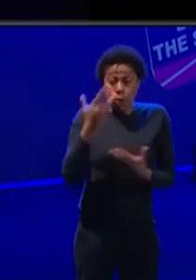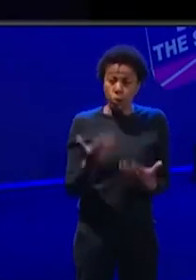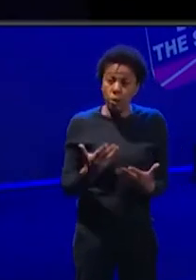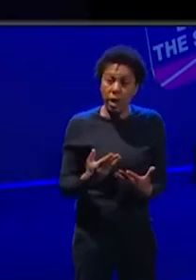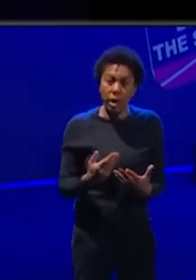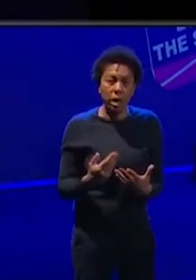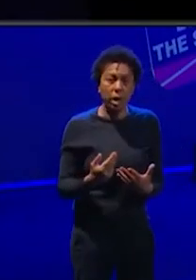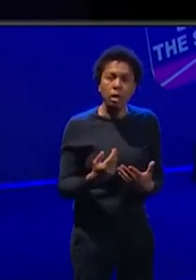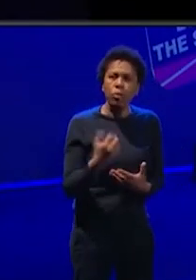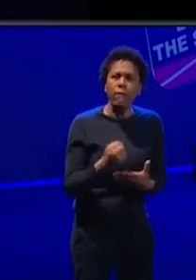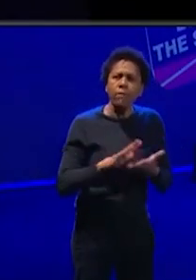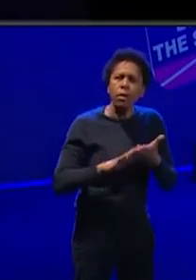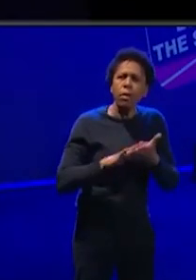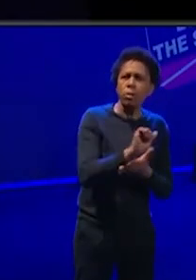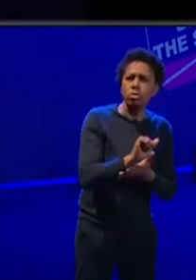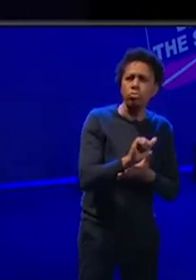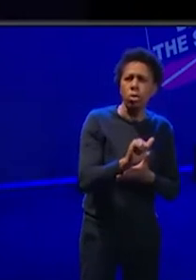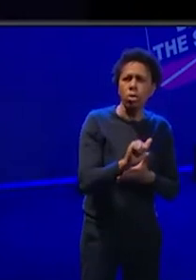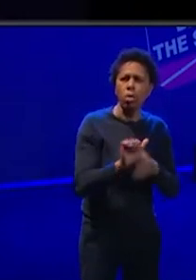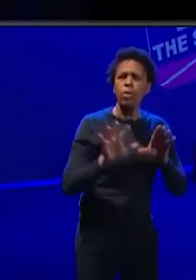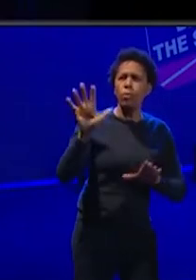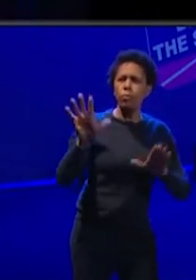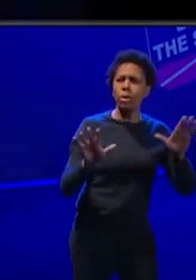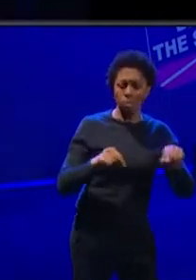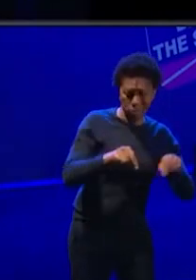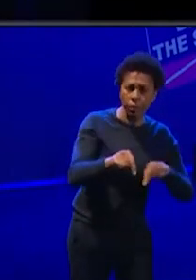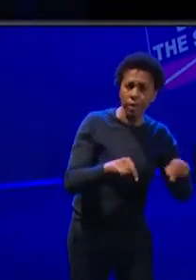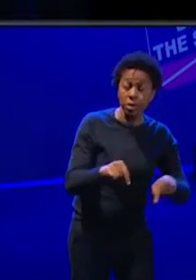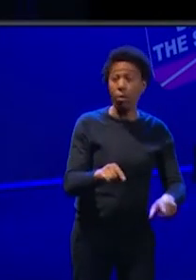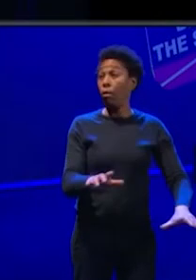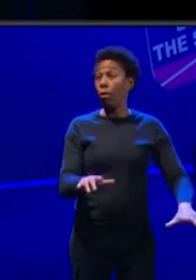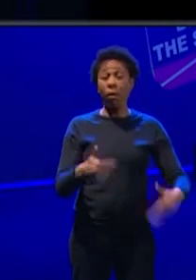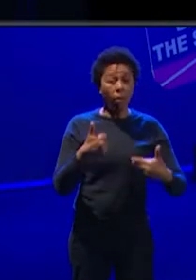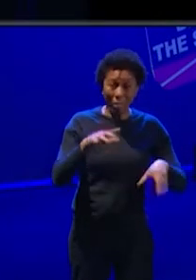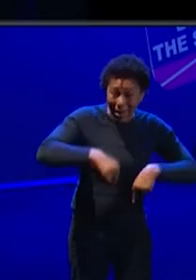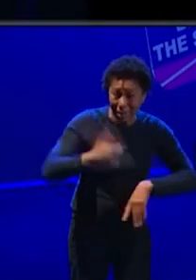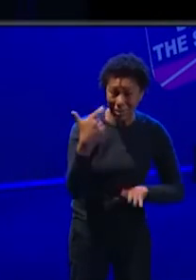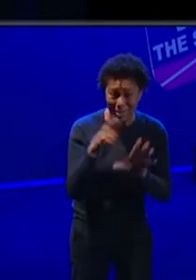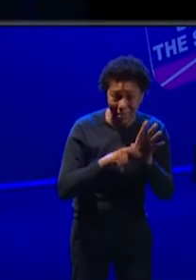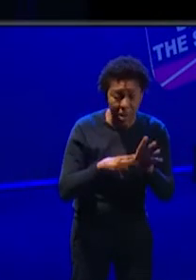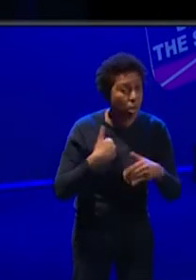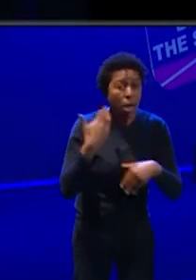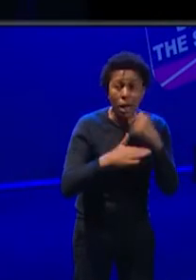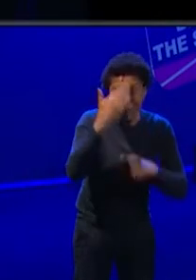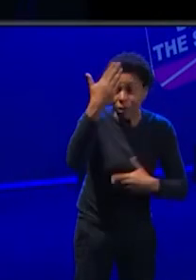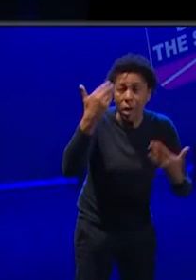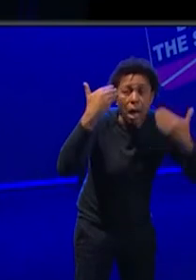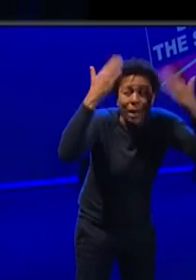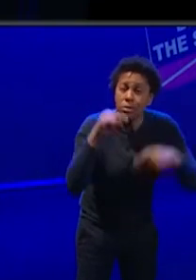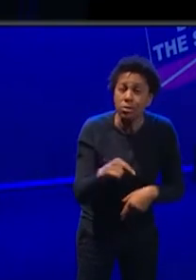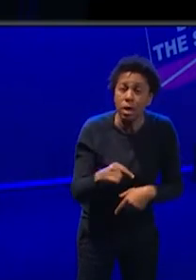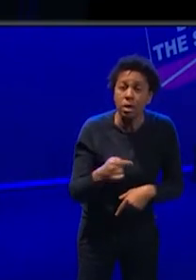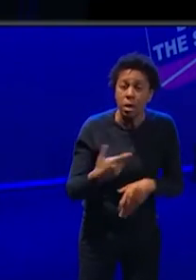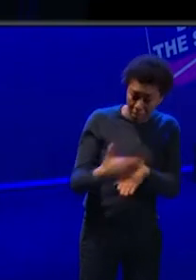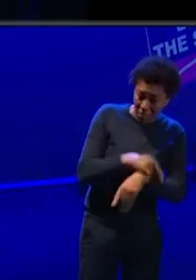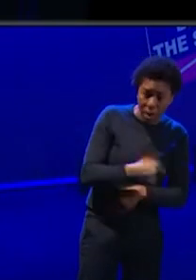thing as cultural movement direction. I've been in the industry for 7 years, and actually from before that, because I started as a